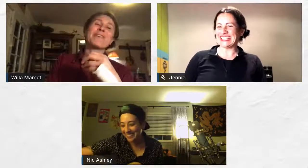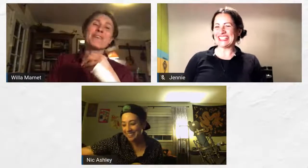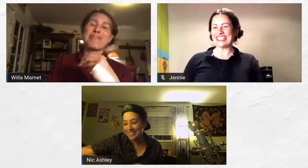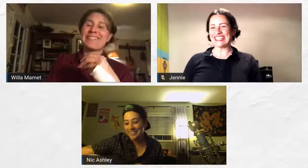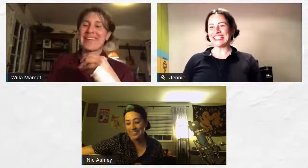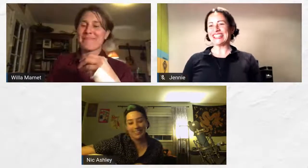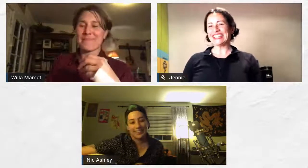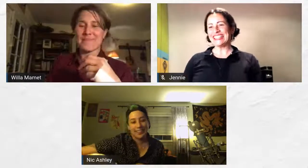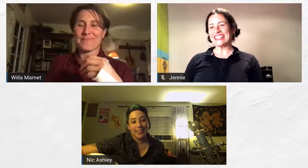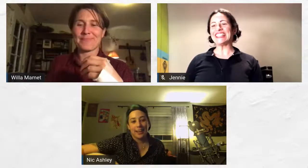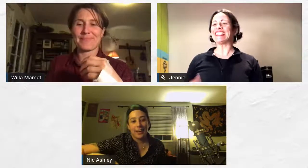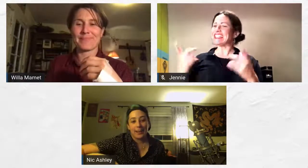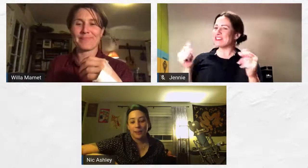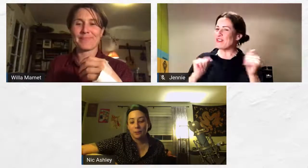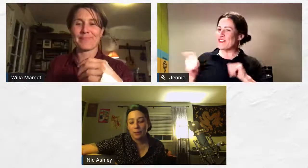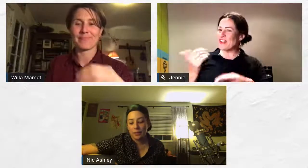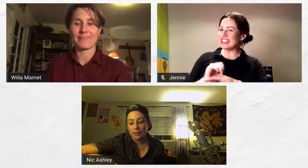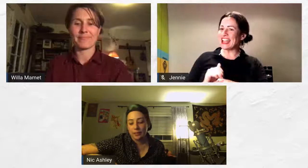Okay, so what are you going to play tonight?